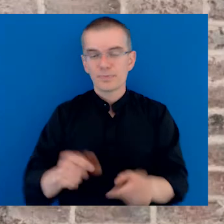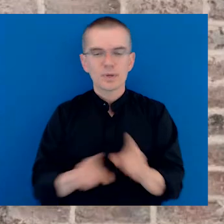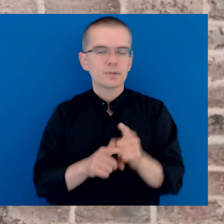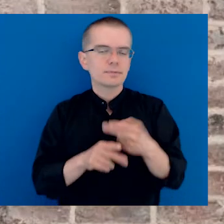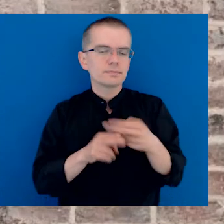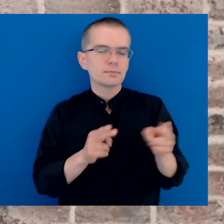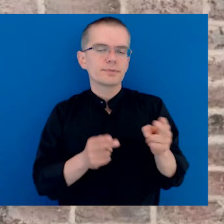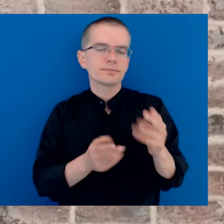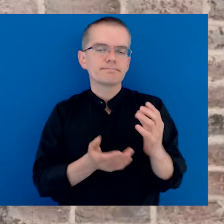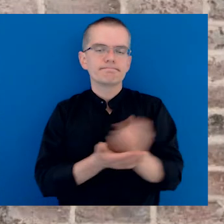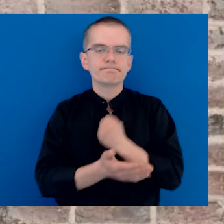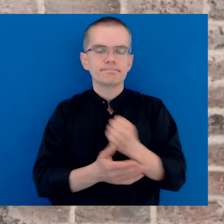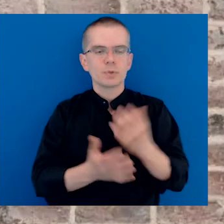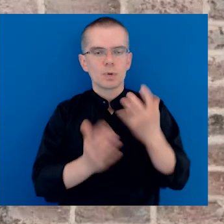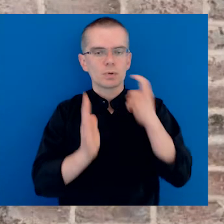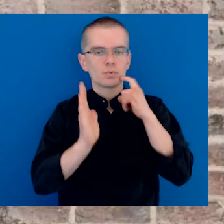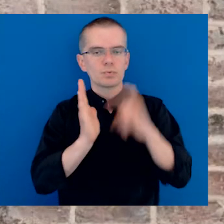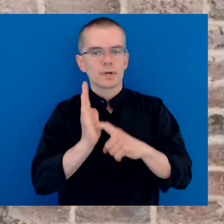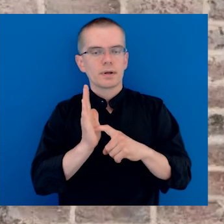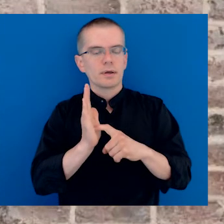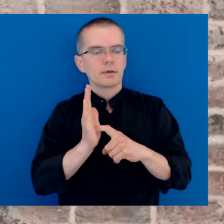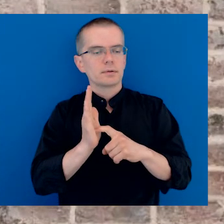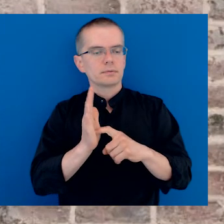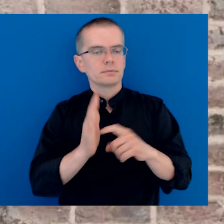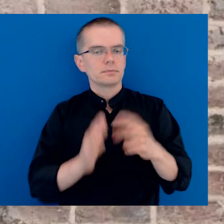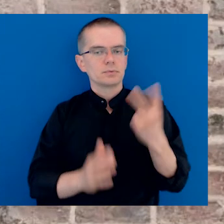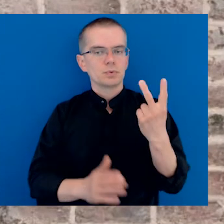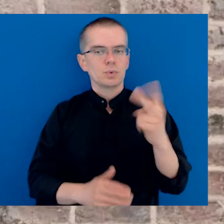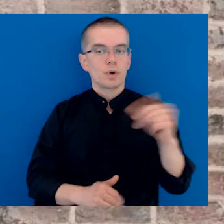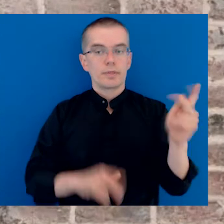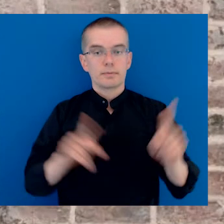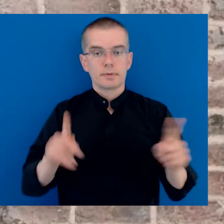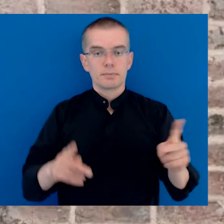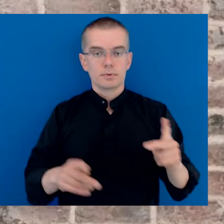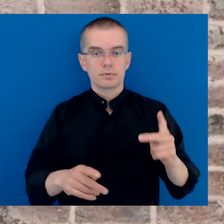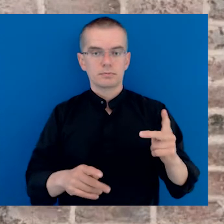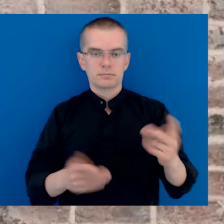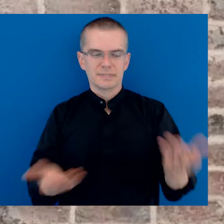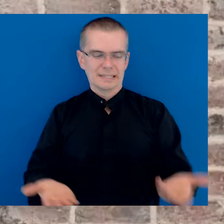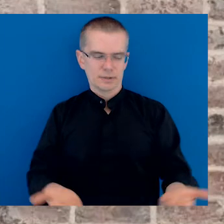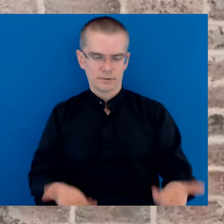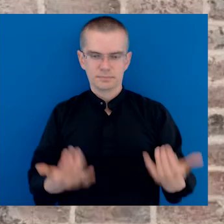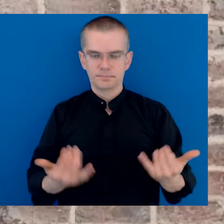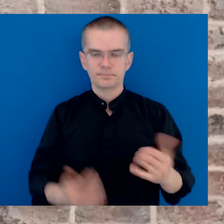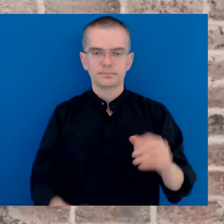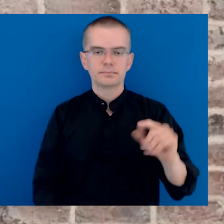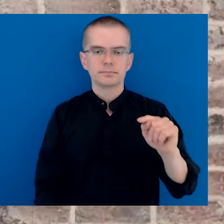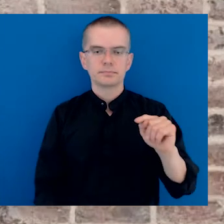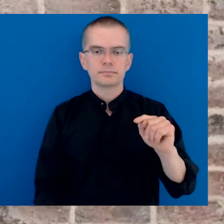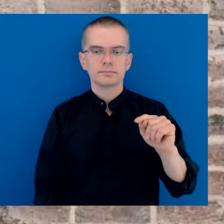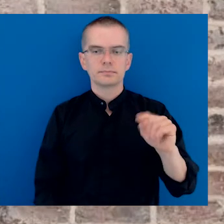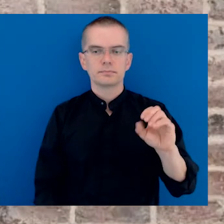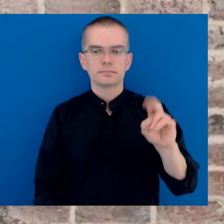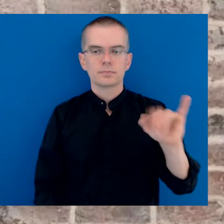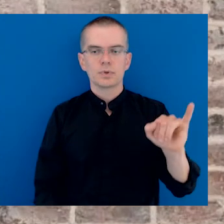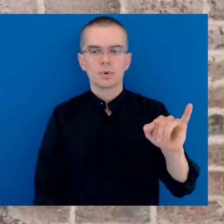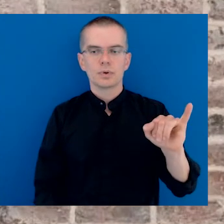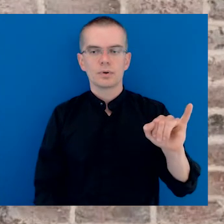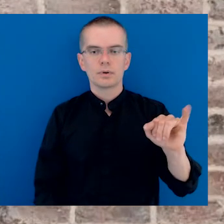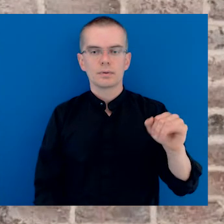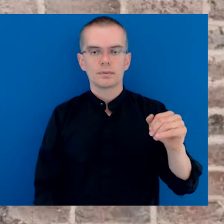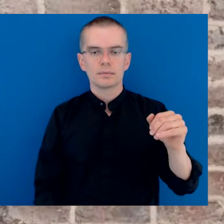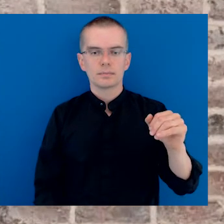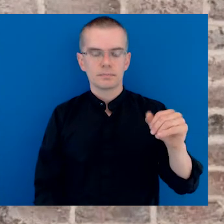both. I'd also like to take a brief moment to recognize two other people who were in the studio with